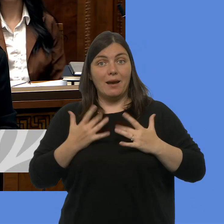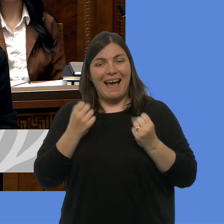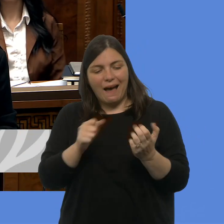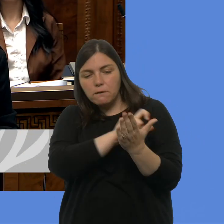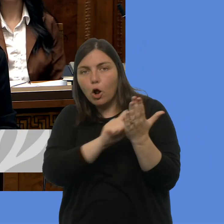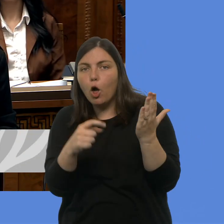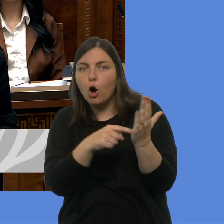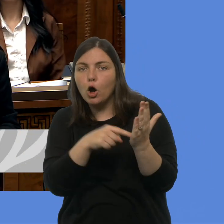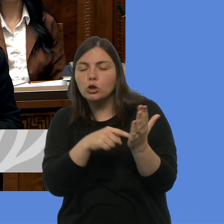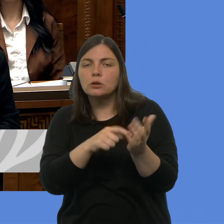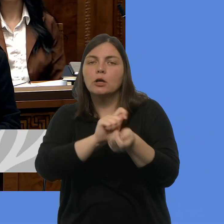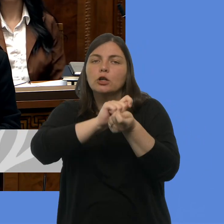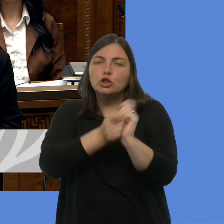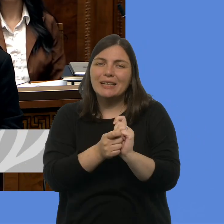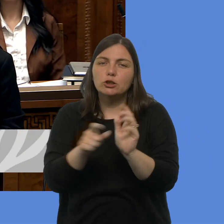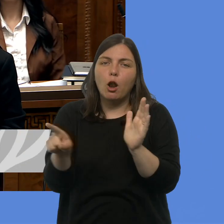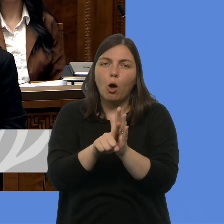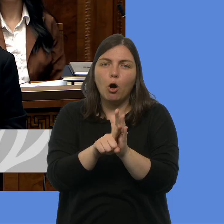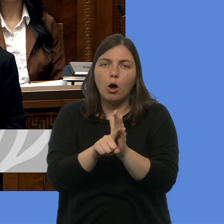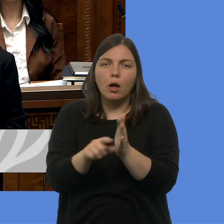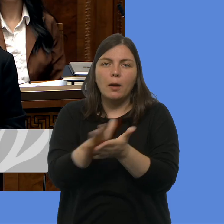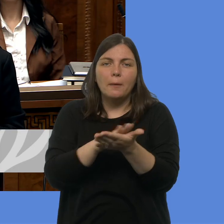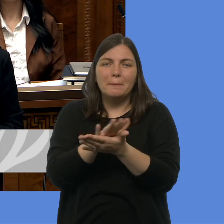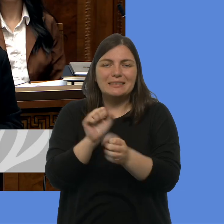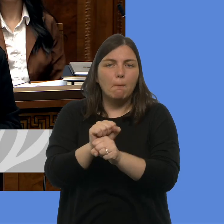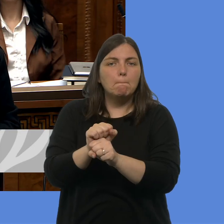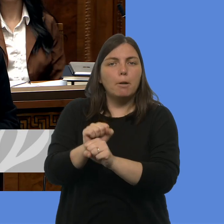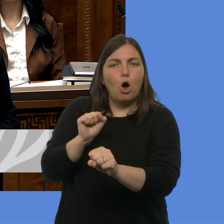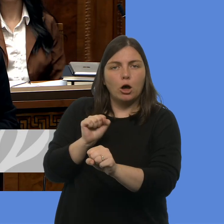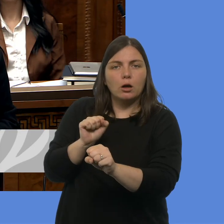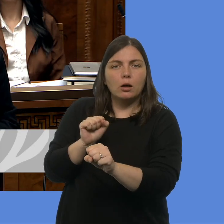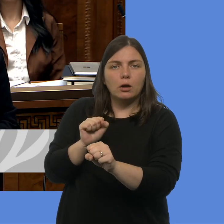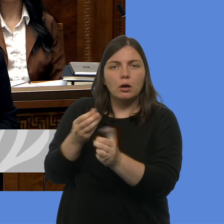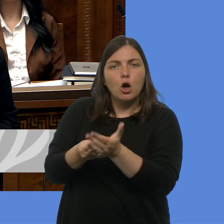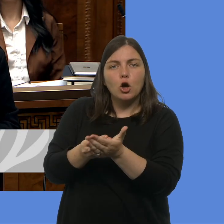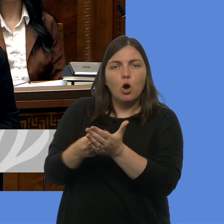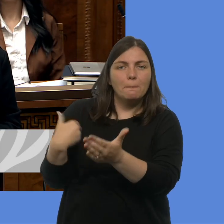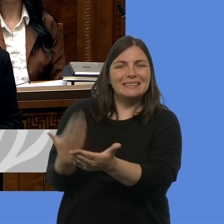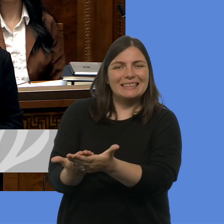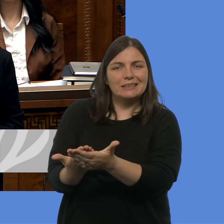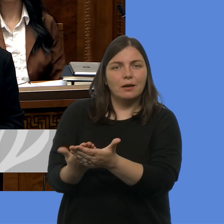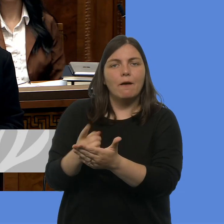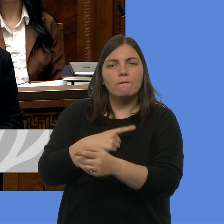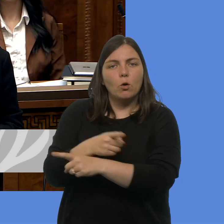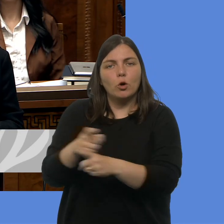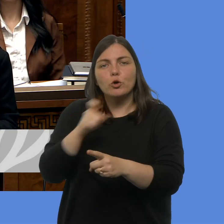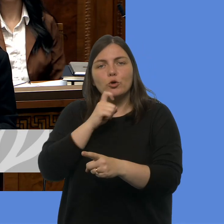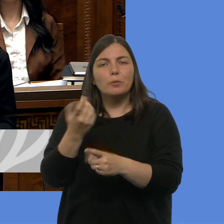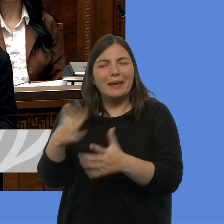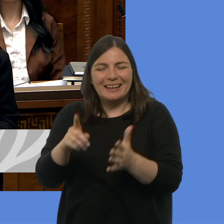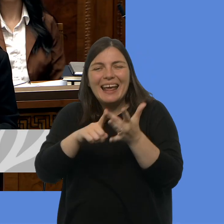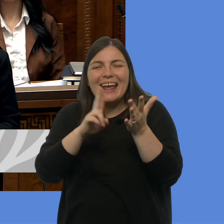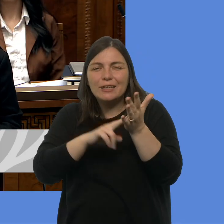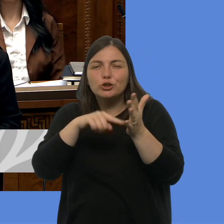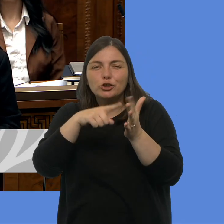law and block compensation for former internees is an act of bad faith. That approach was ruled unlawful in 2020, yet here